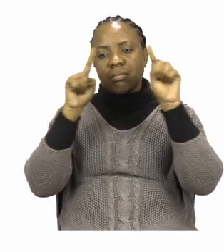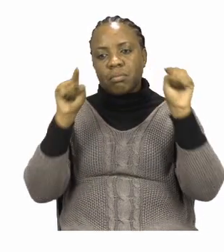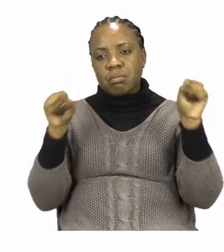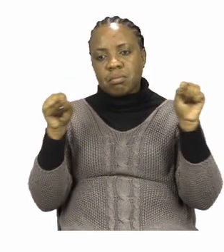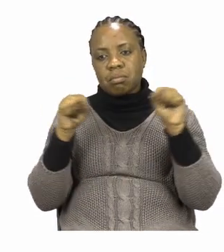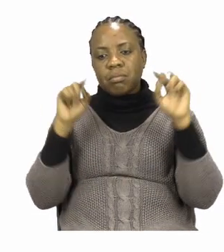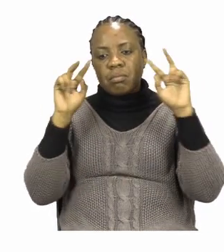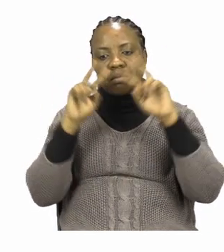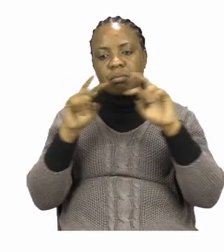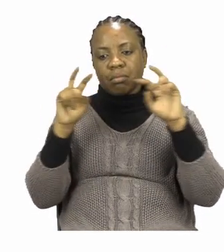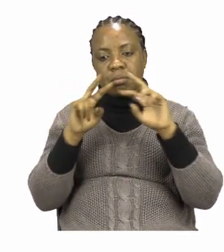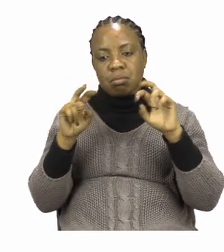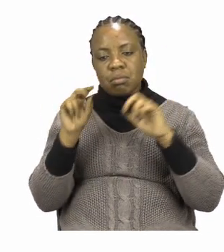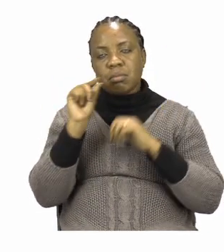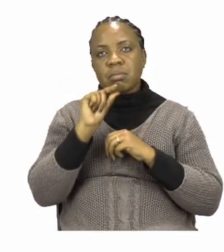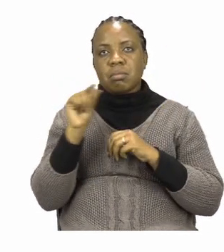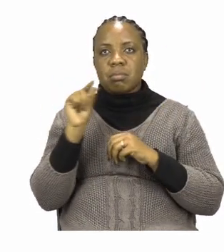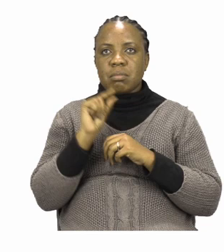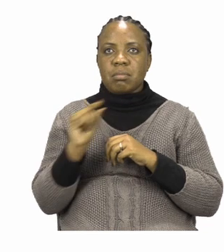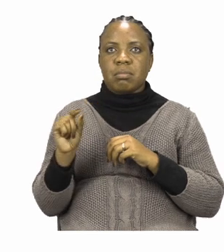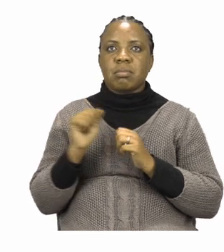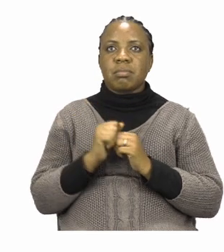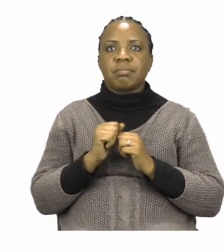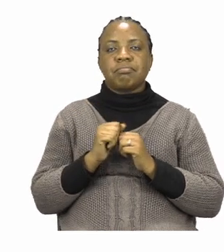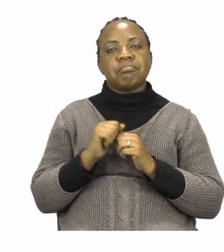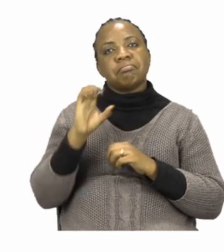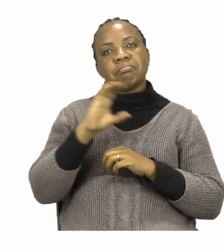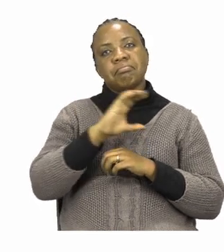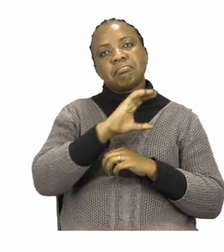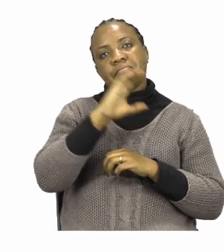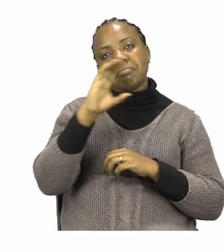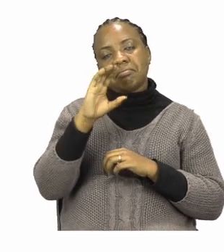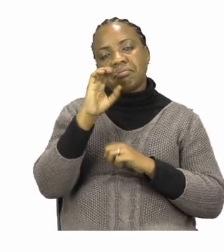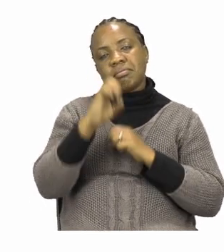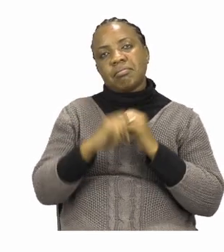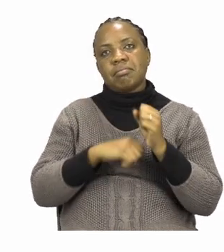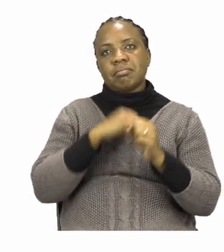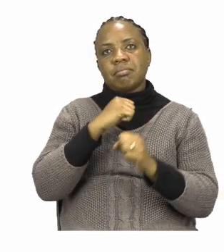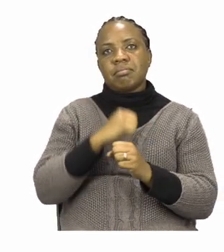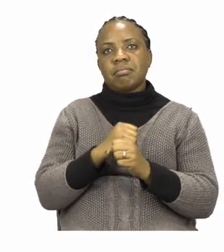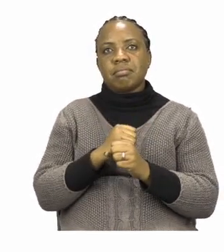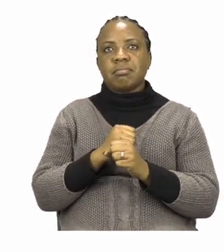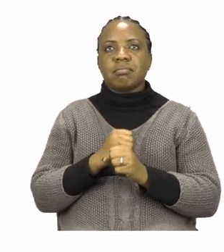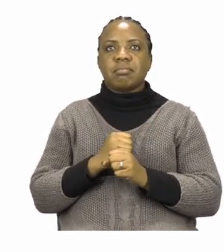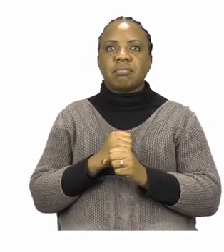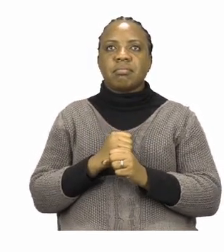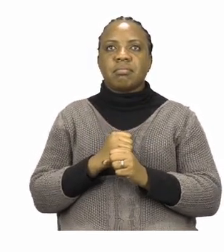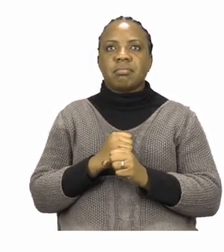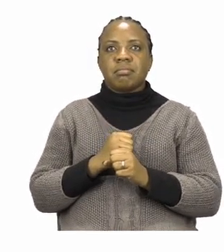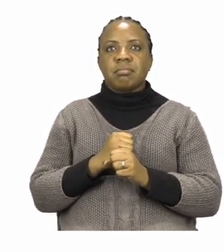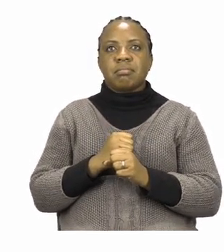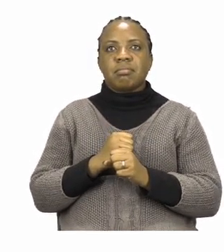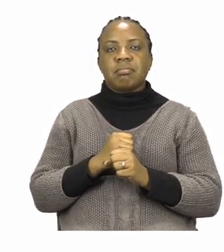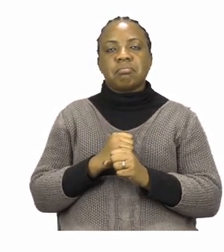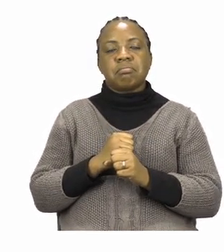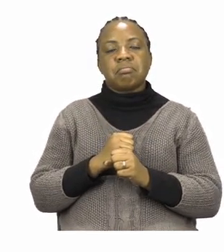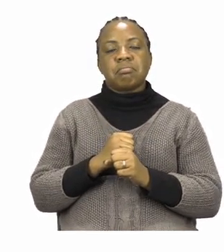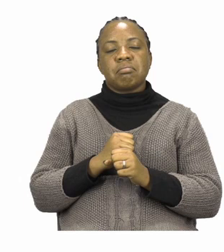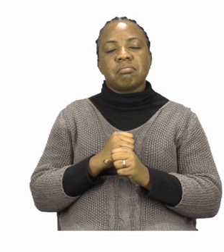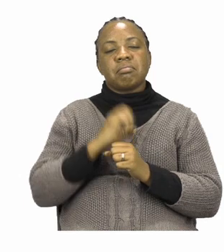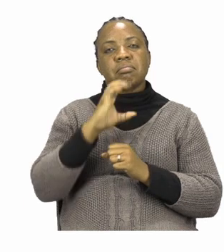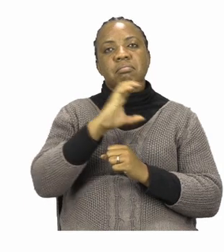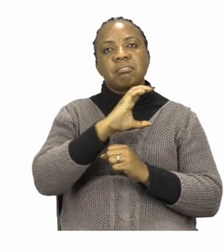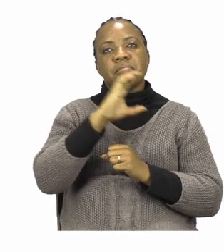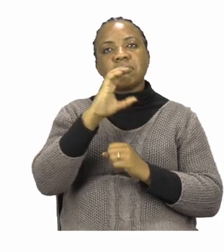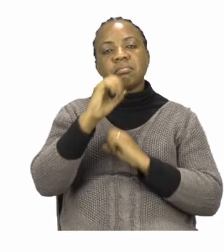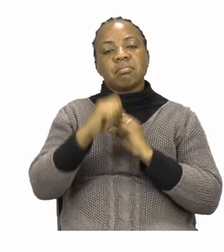can see, this time we have months of the year. Now, our months are 12 and they go all